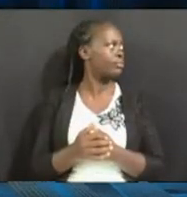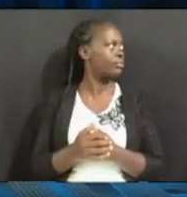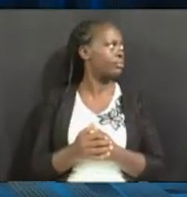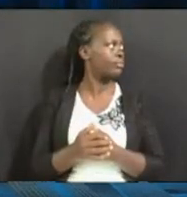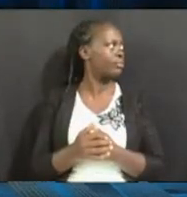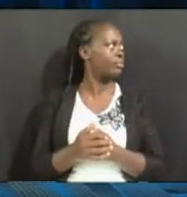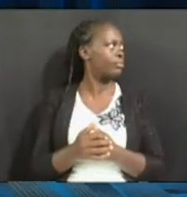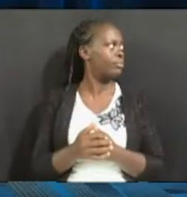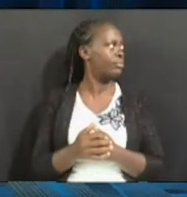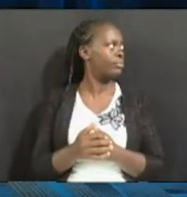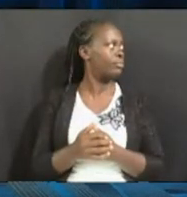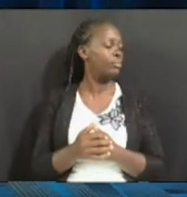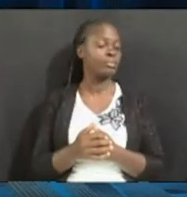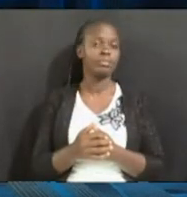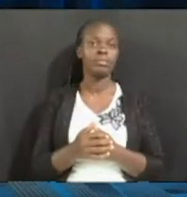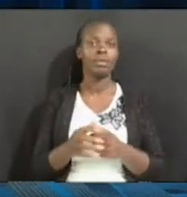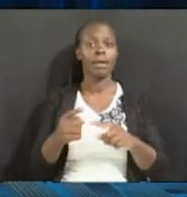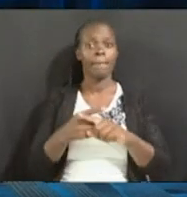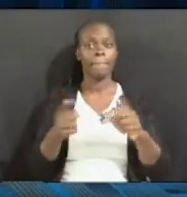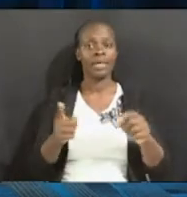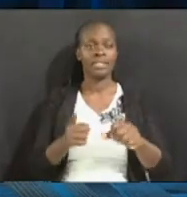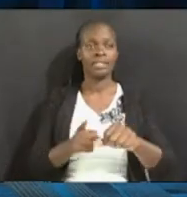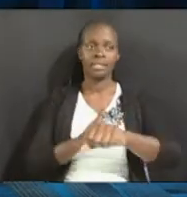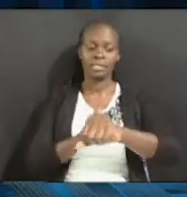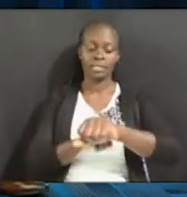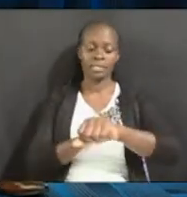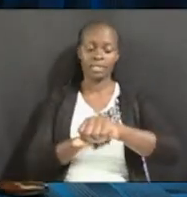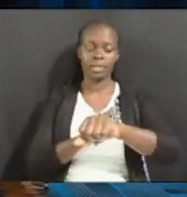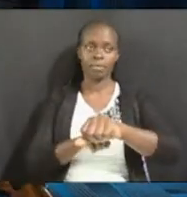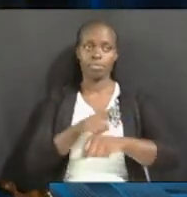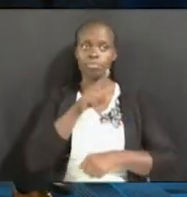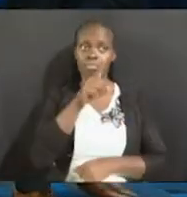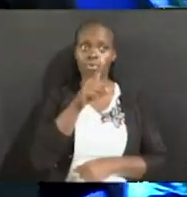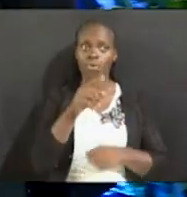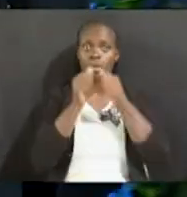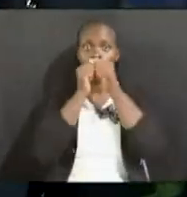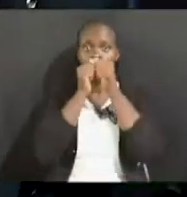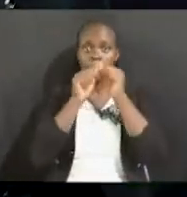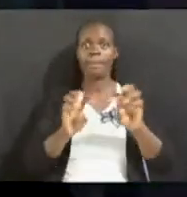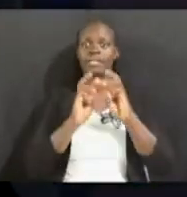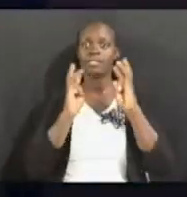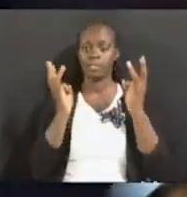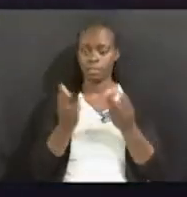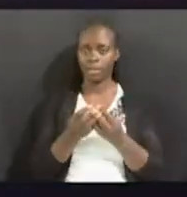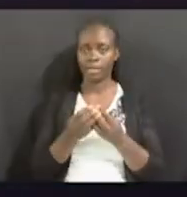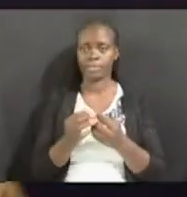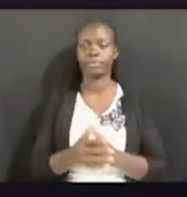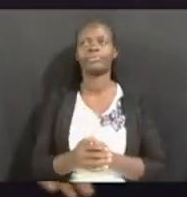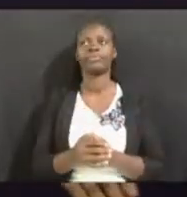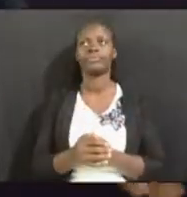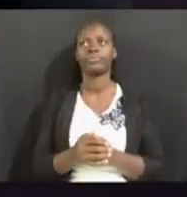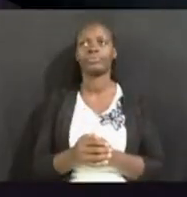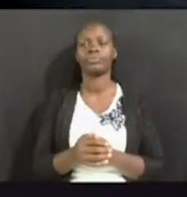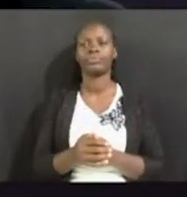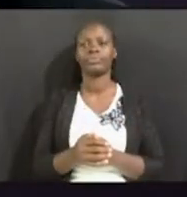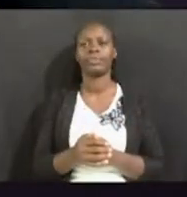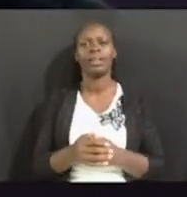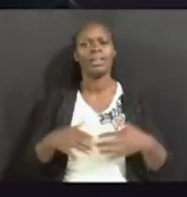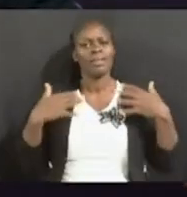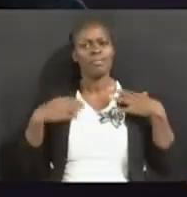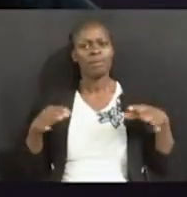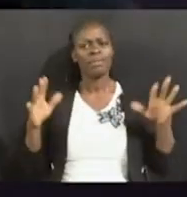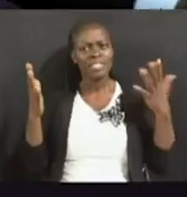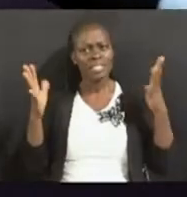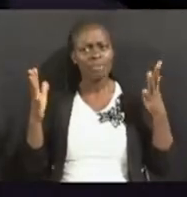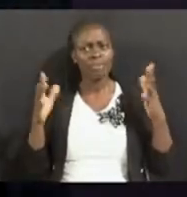But when you have blessed the one, I just come and I say, we are not mourning. We are celebrating a life. Are we